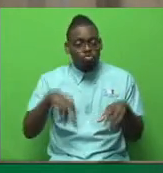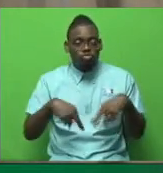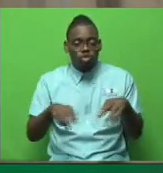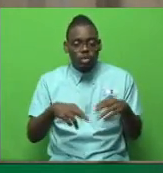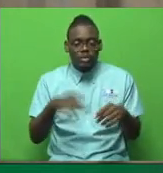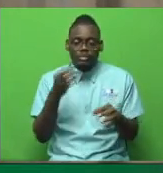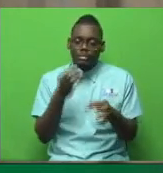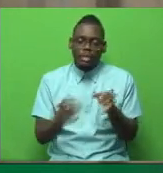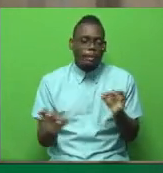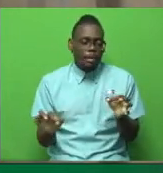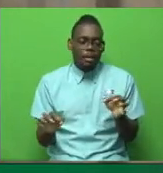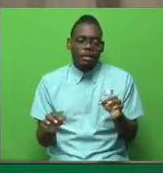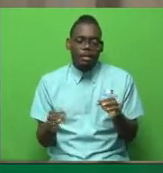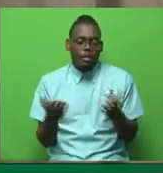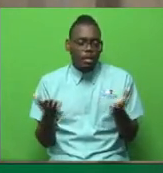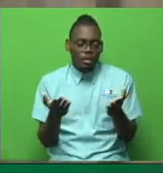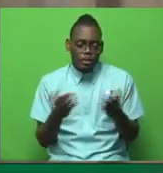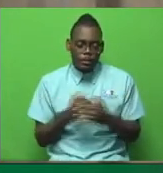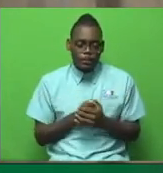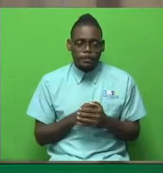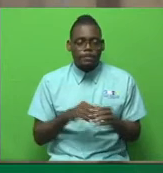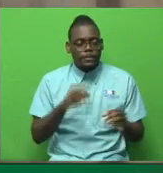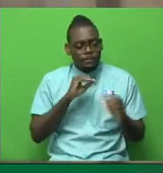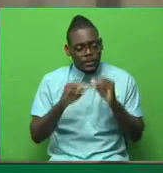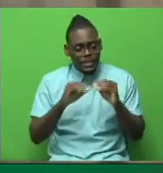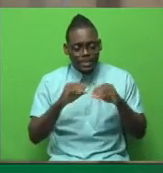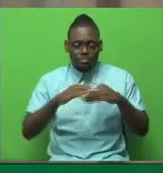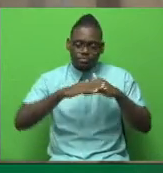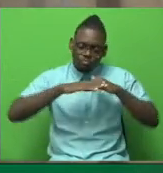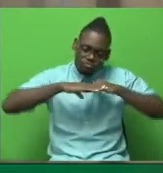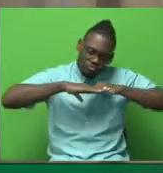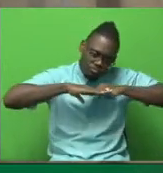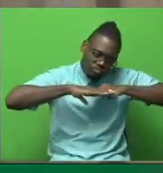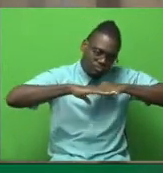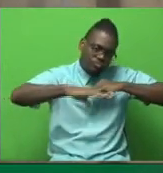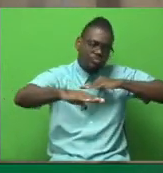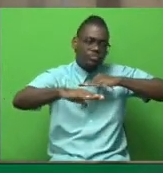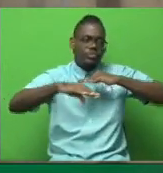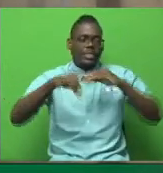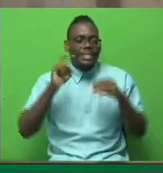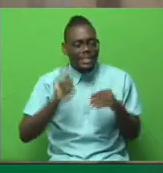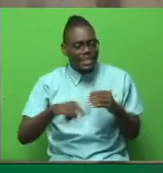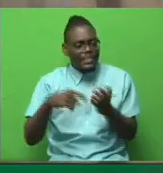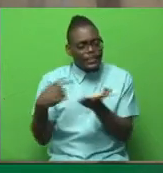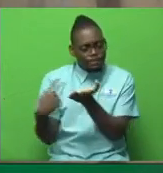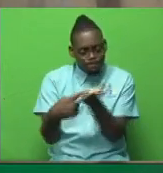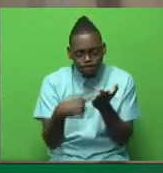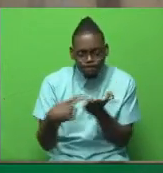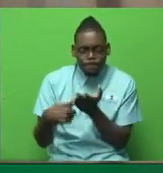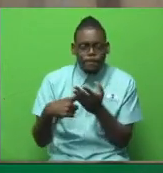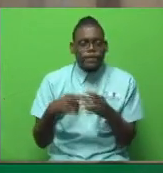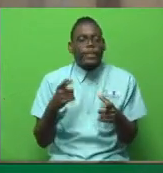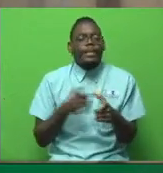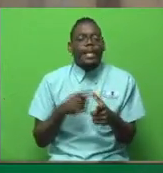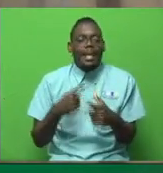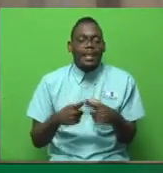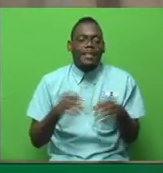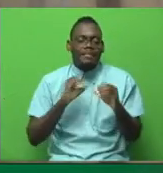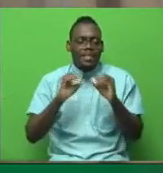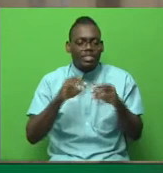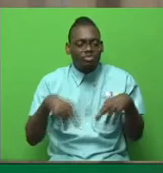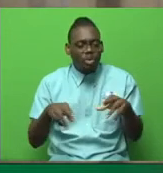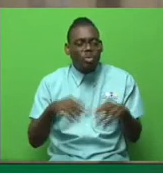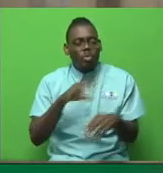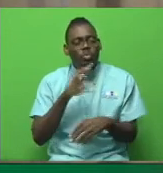of a timely Rehabilitation we don't have to discuss that that's not that ought not to take a parliamentary time that is